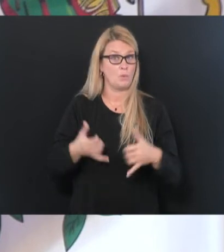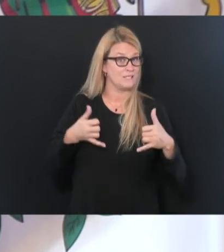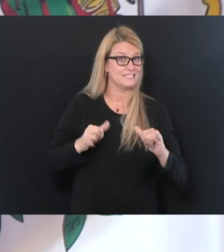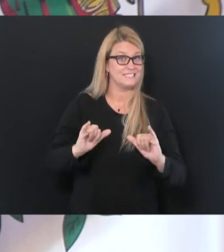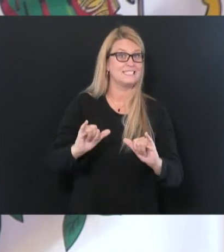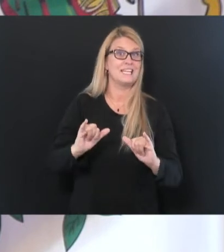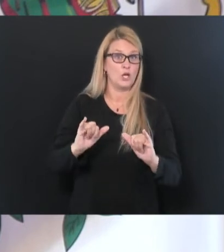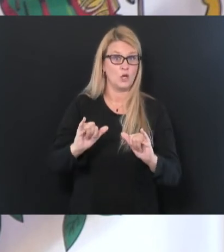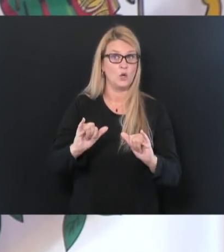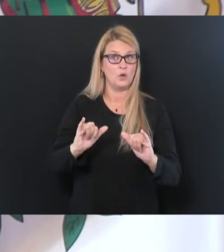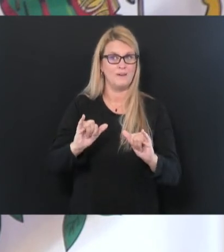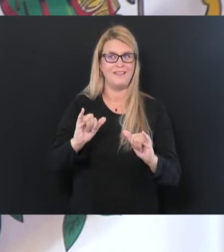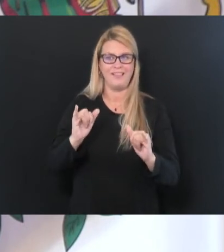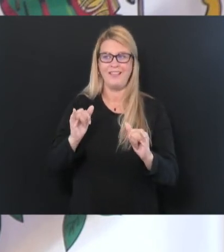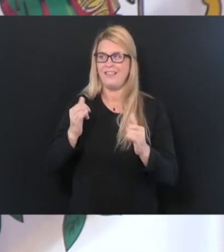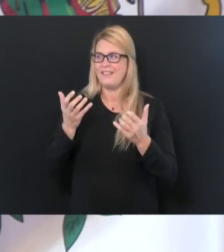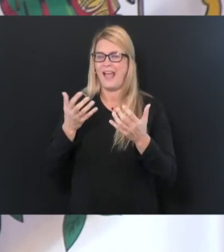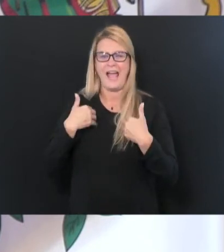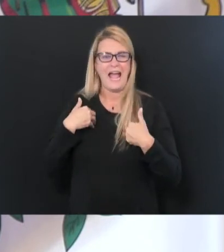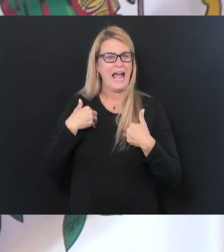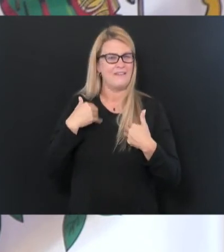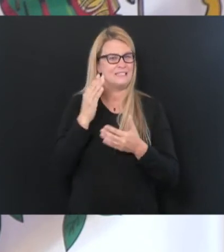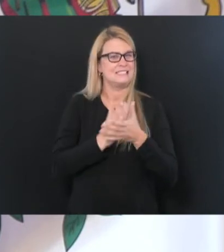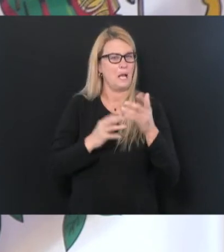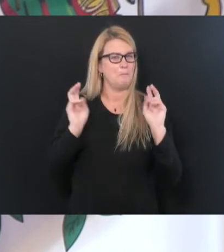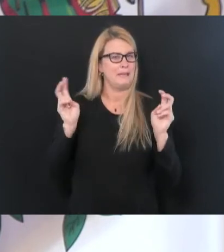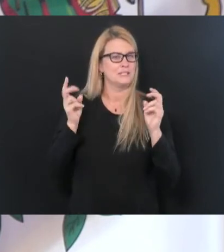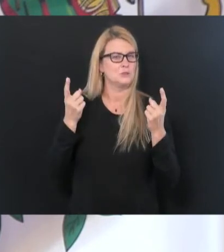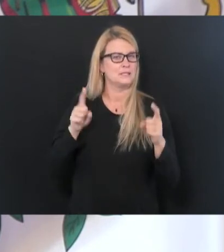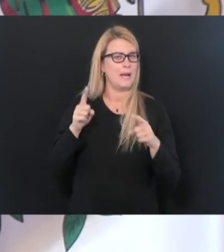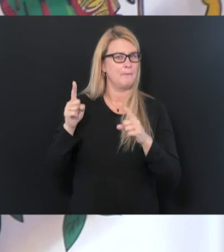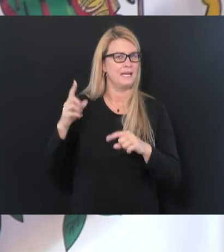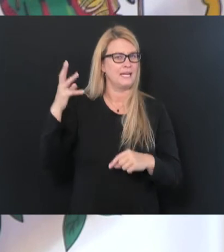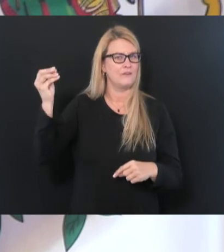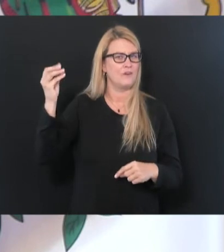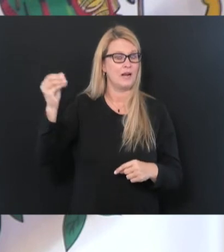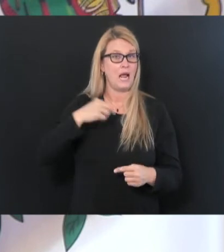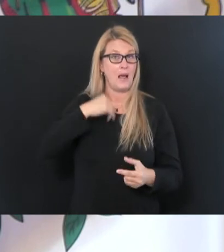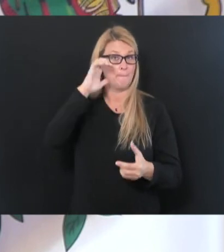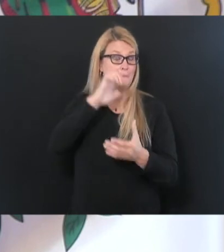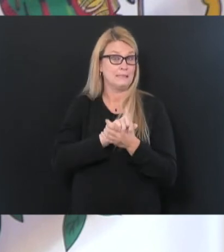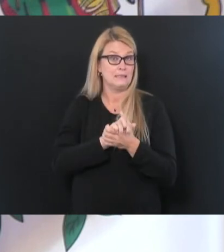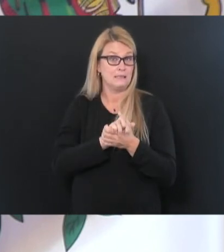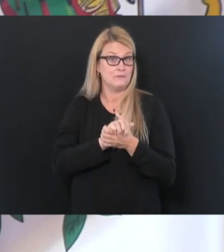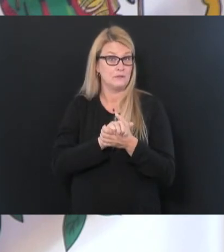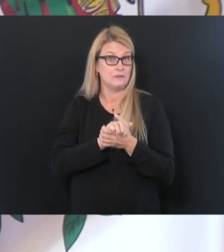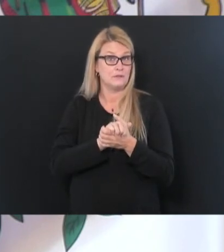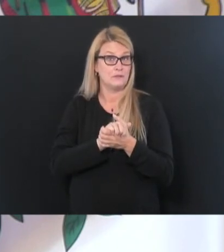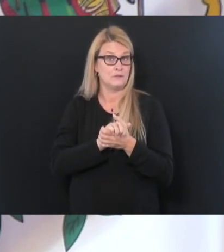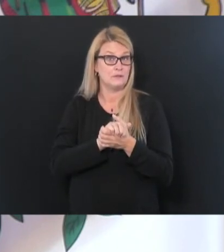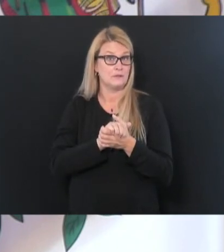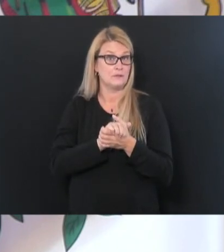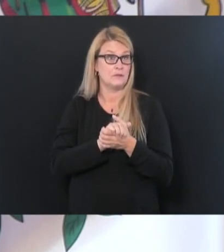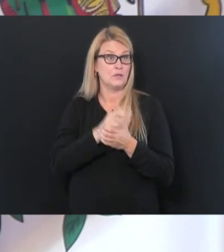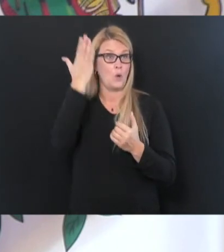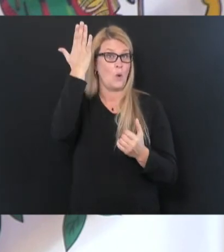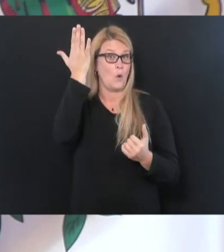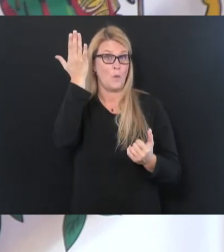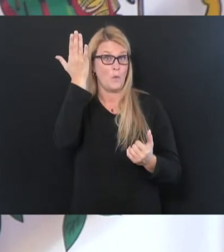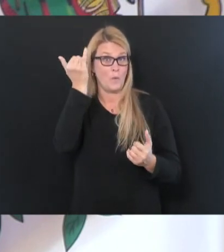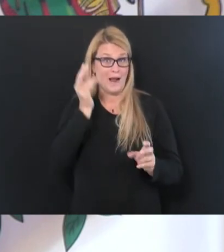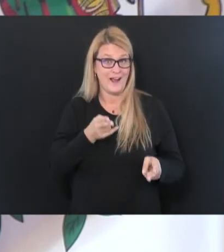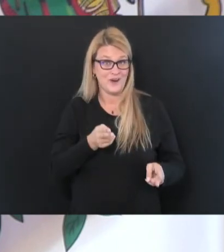there's still issues out there, and we're still, I'm still a real believer that why be in such a hurry?